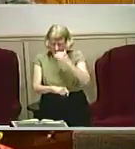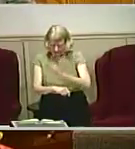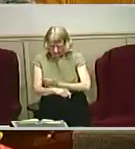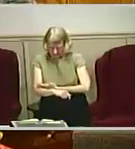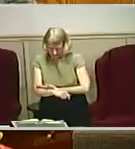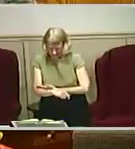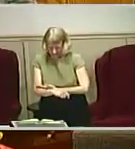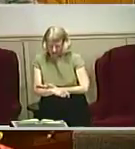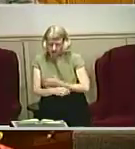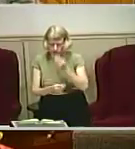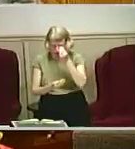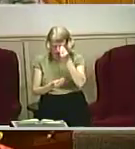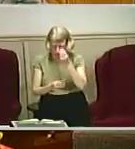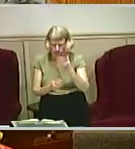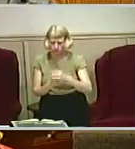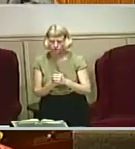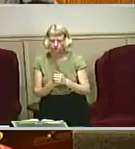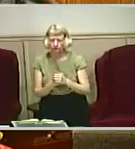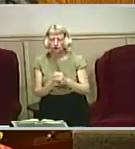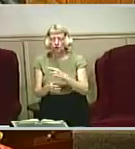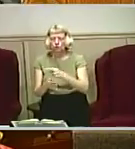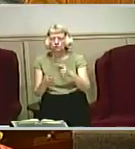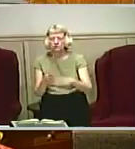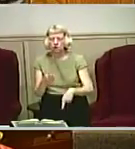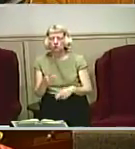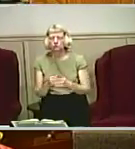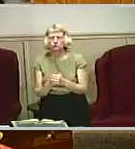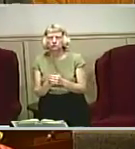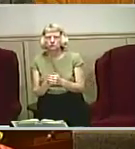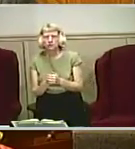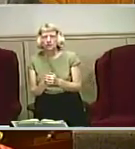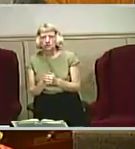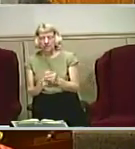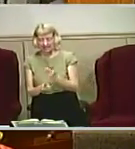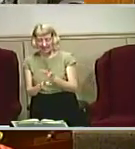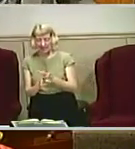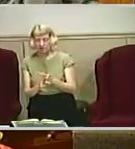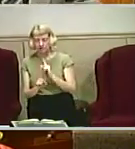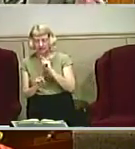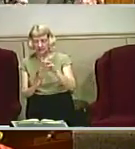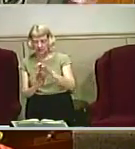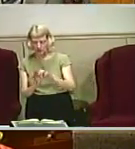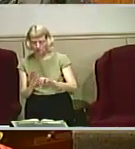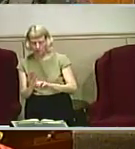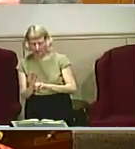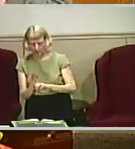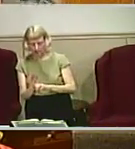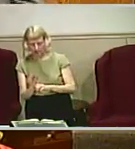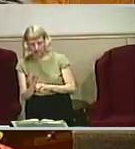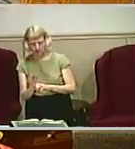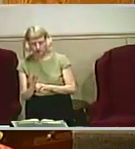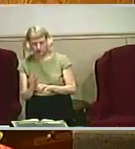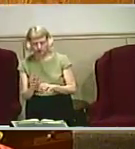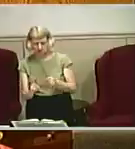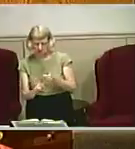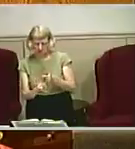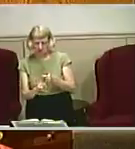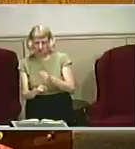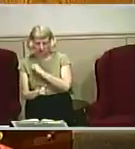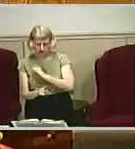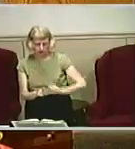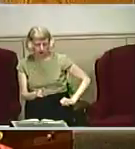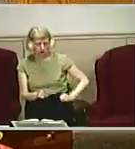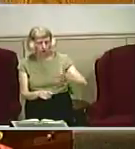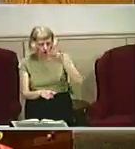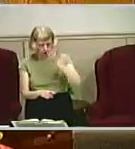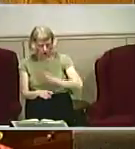course, would do that. You get the results of that. Because if he keeps the commandments, and of course the commandments that Solomon was passing down was really what God